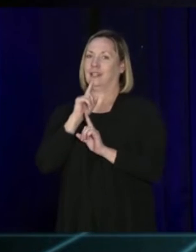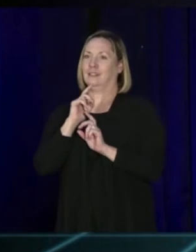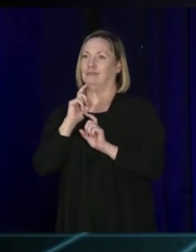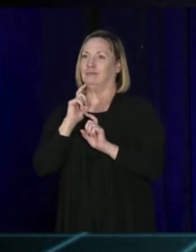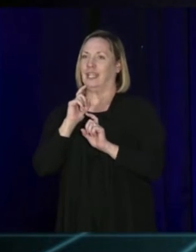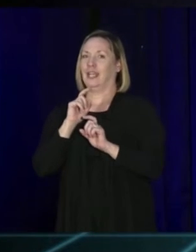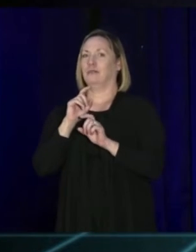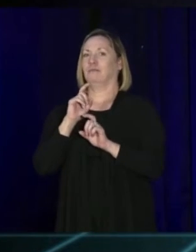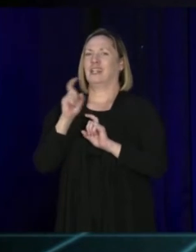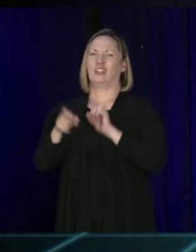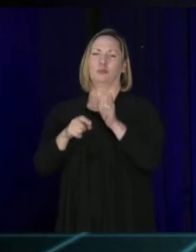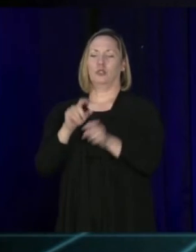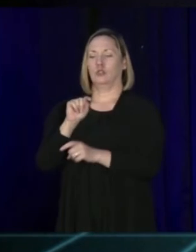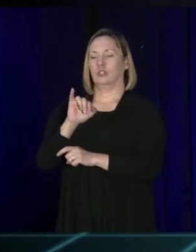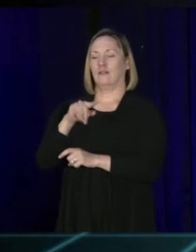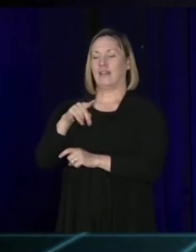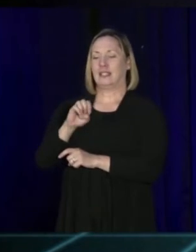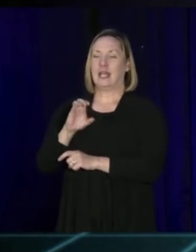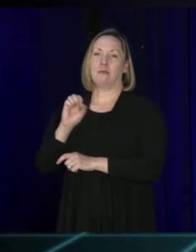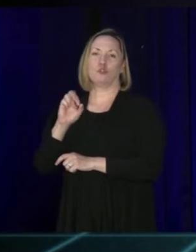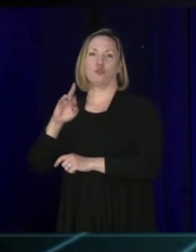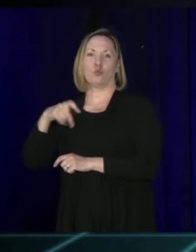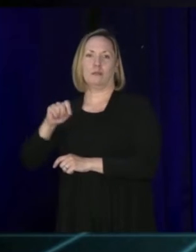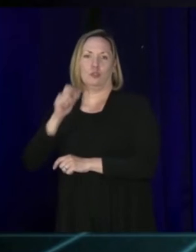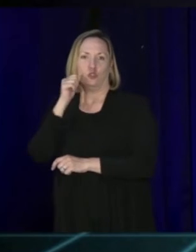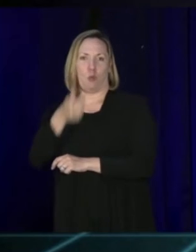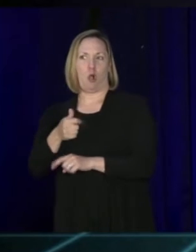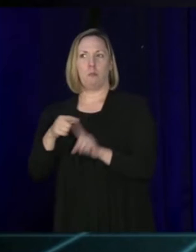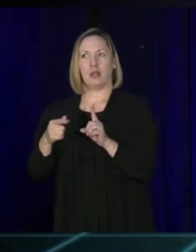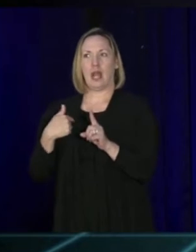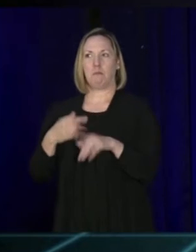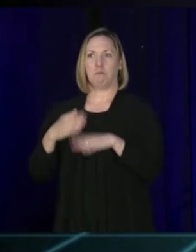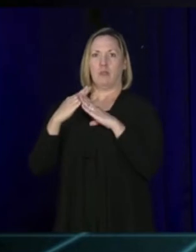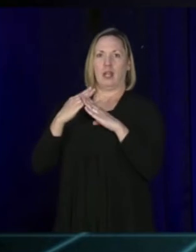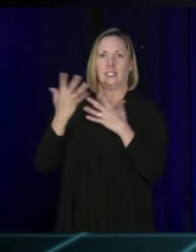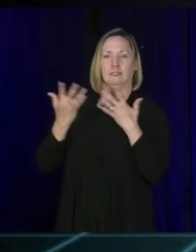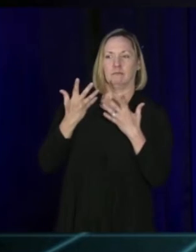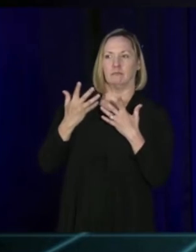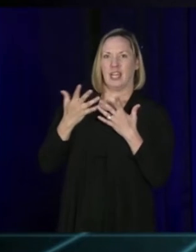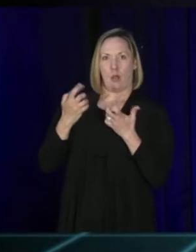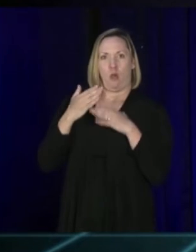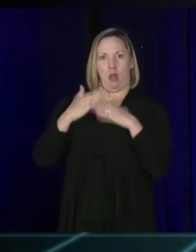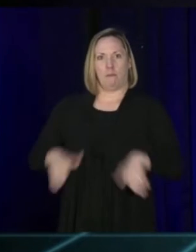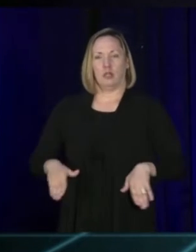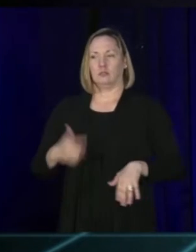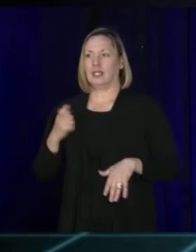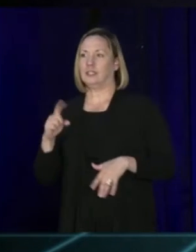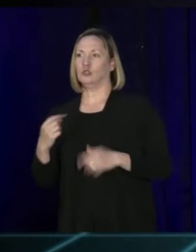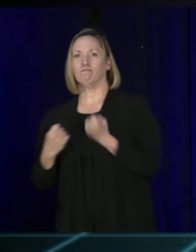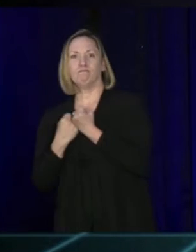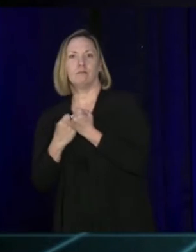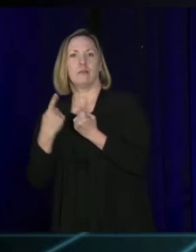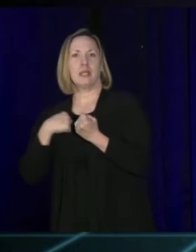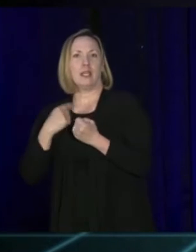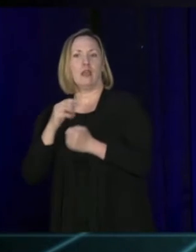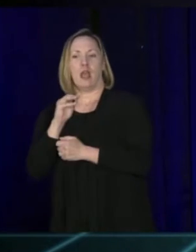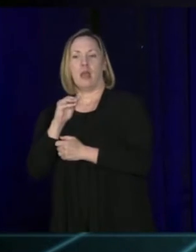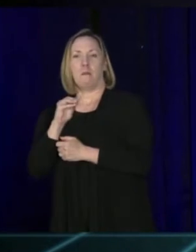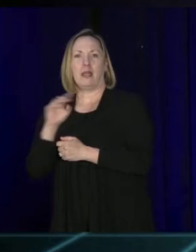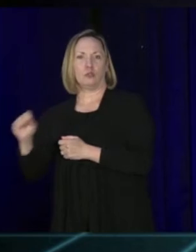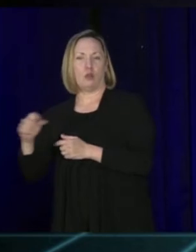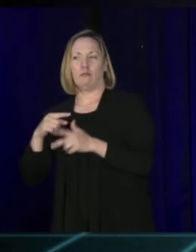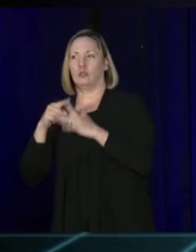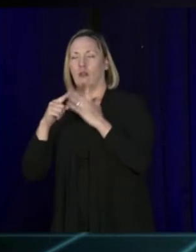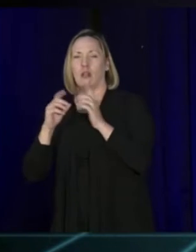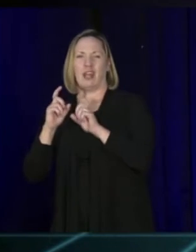if I have something that's blocking me or something I wanna unblock, I gotta find somebody who can go advocate for me at Microsoft or advocate me. There's a lot of contributions from